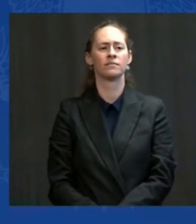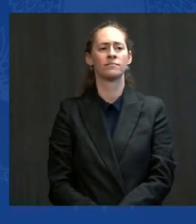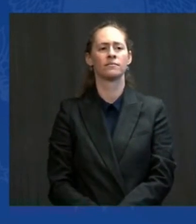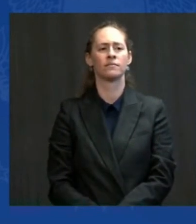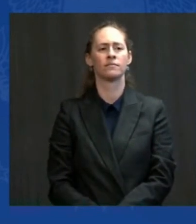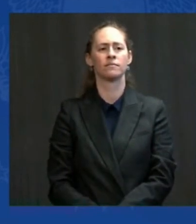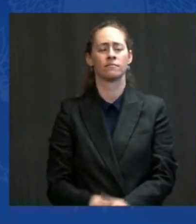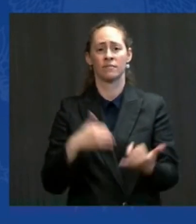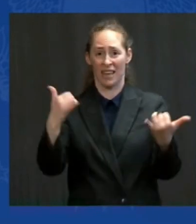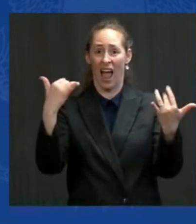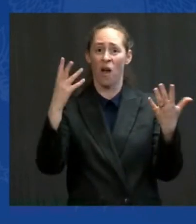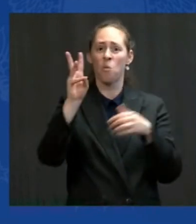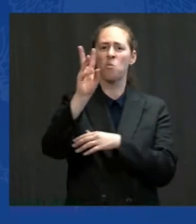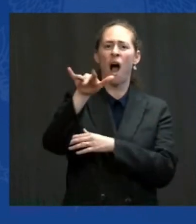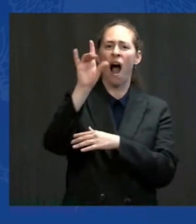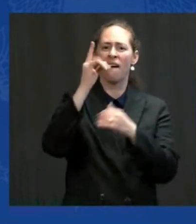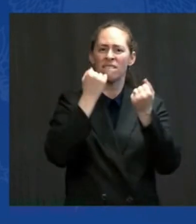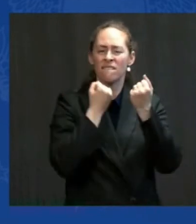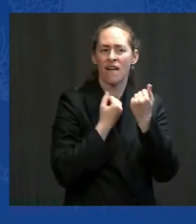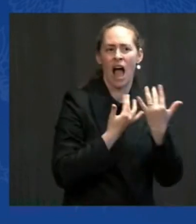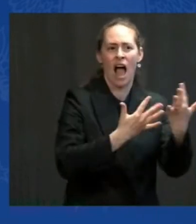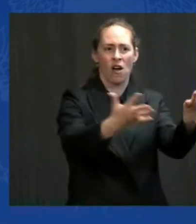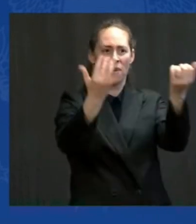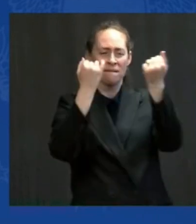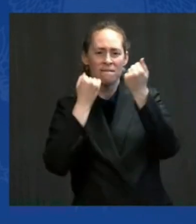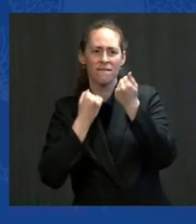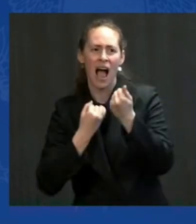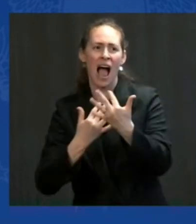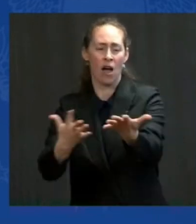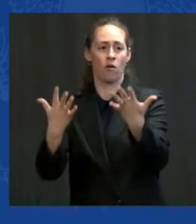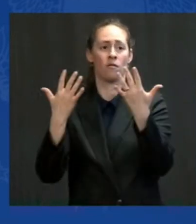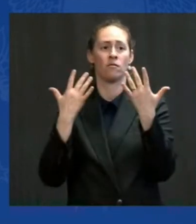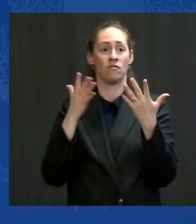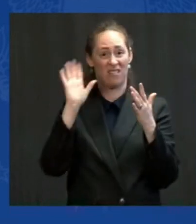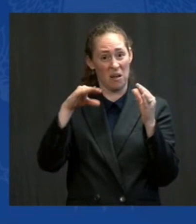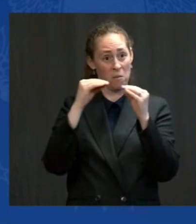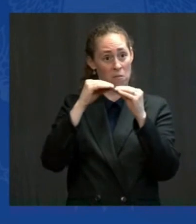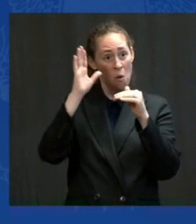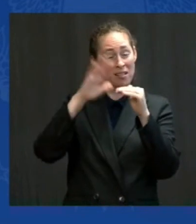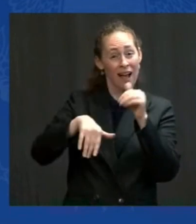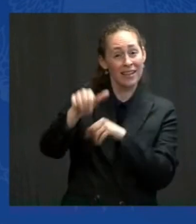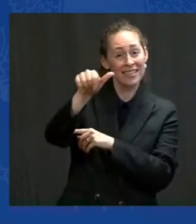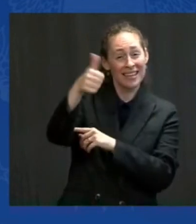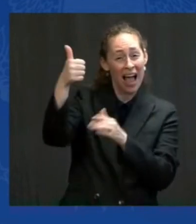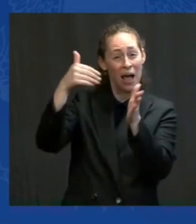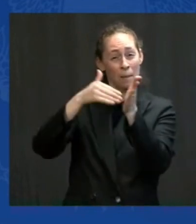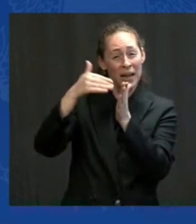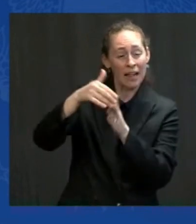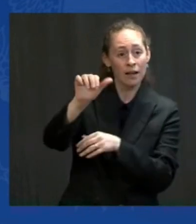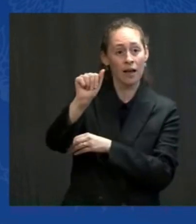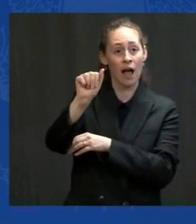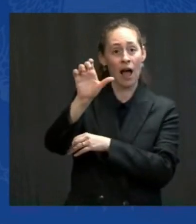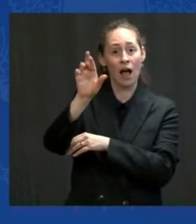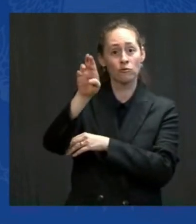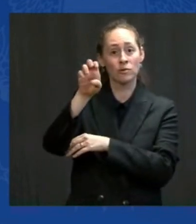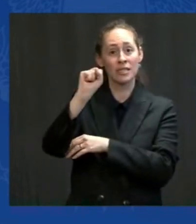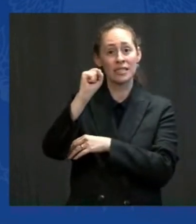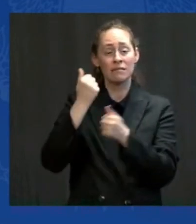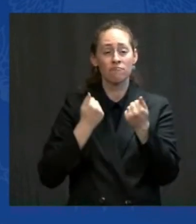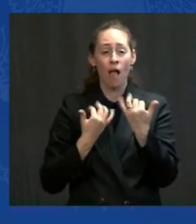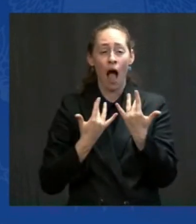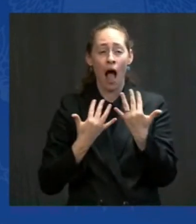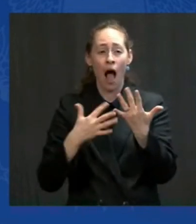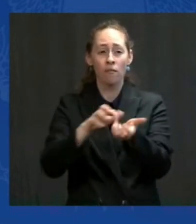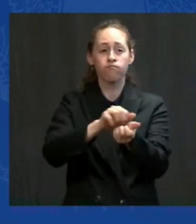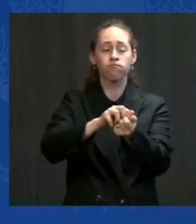example, more than 10 million acres burned in the West. 10 million acres, not counting the